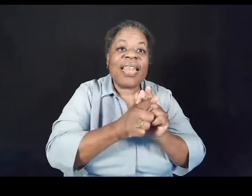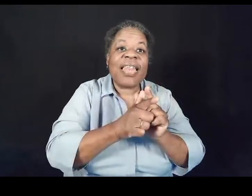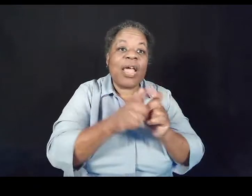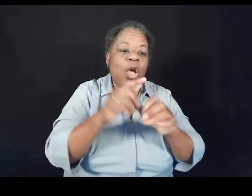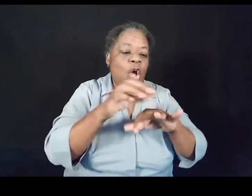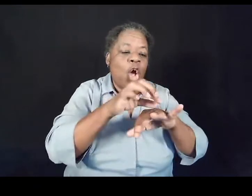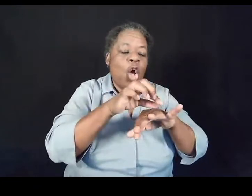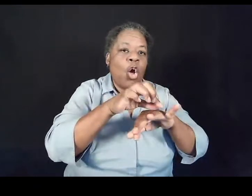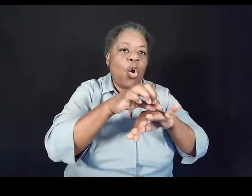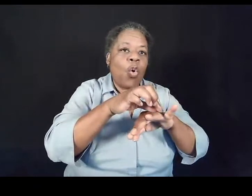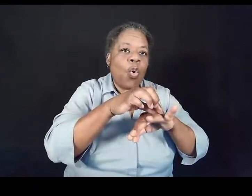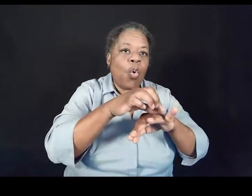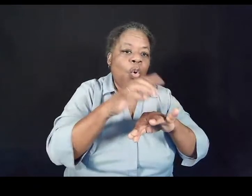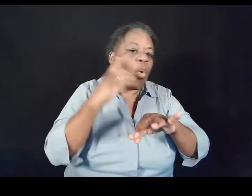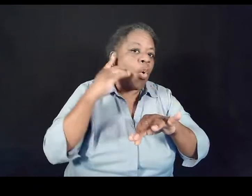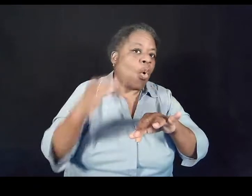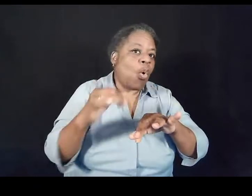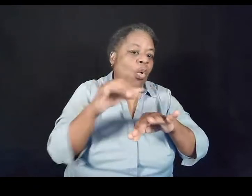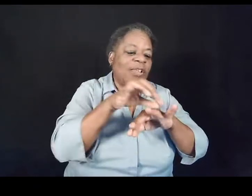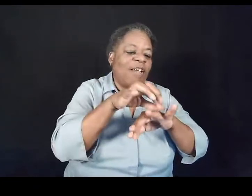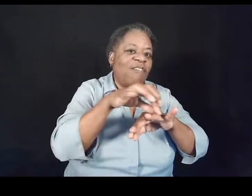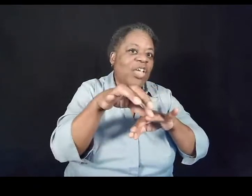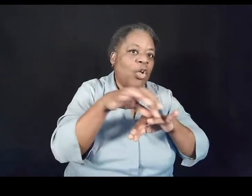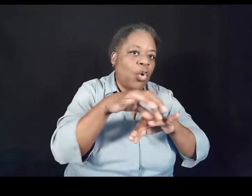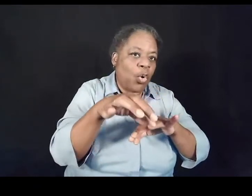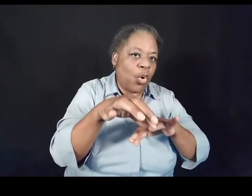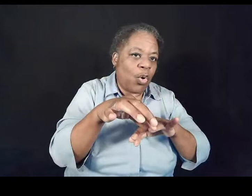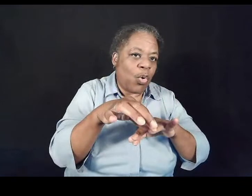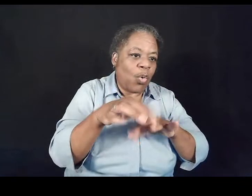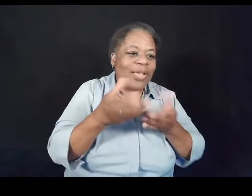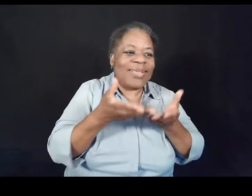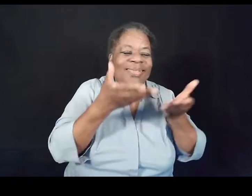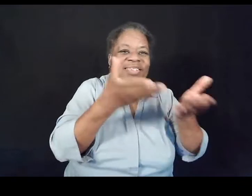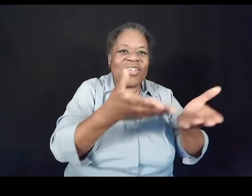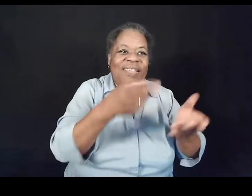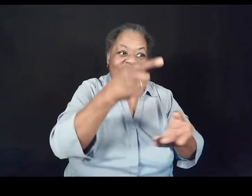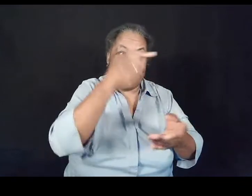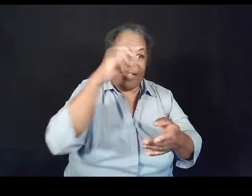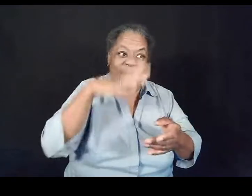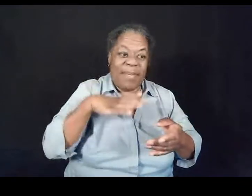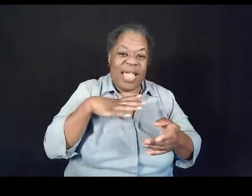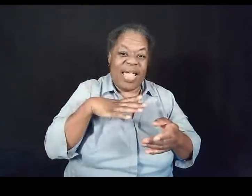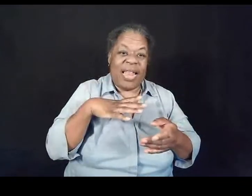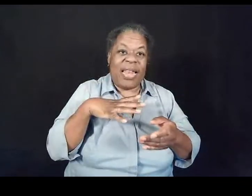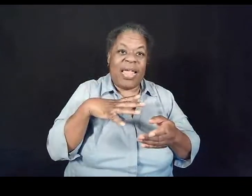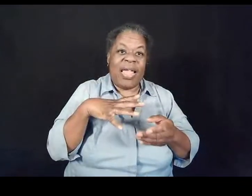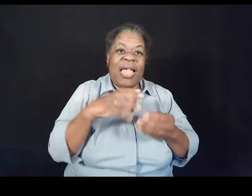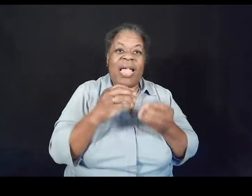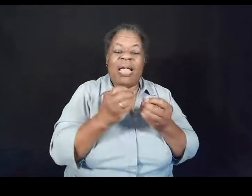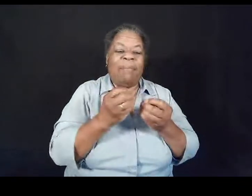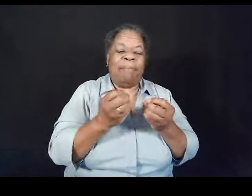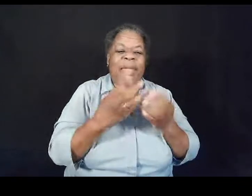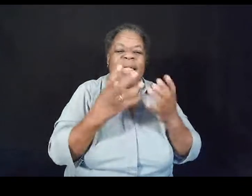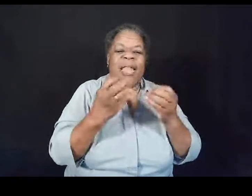gold-fingered, which suggests that this guy didn't just have one ring, he had a fistful of them.